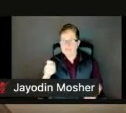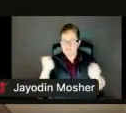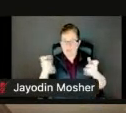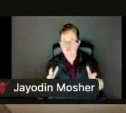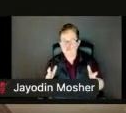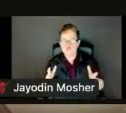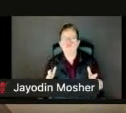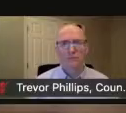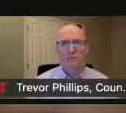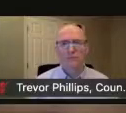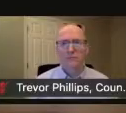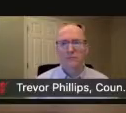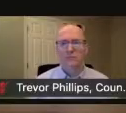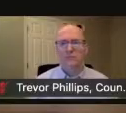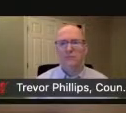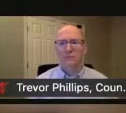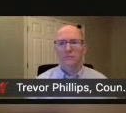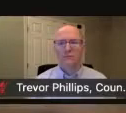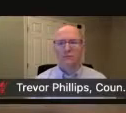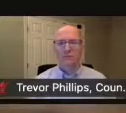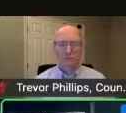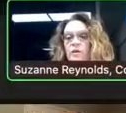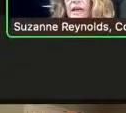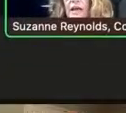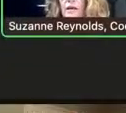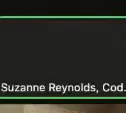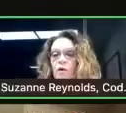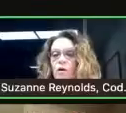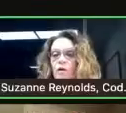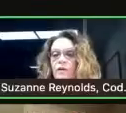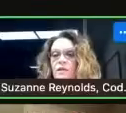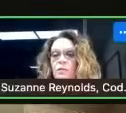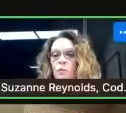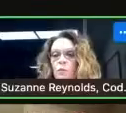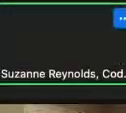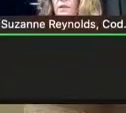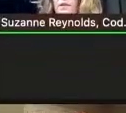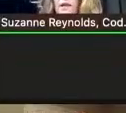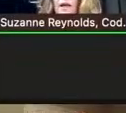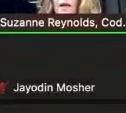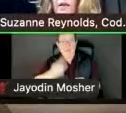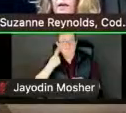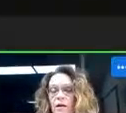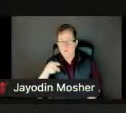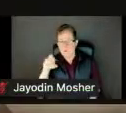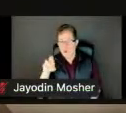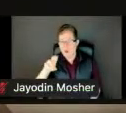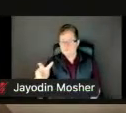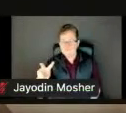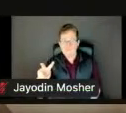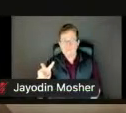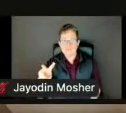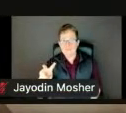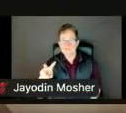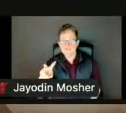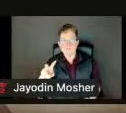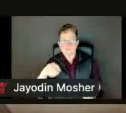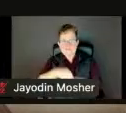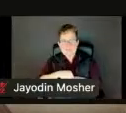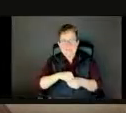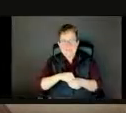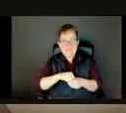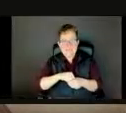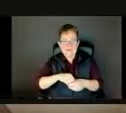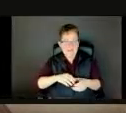get approximately 2 to 3 complaints per day of RVs inside neighborhoods, just